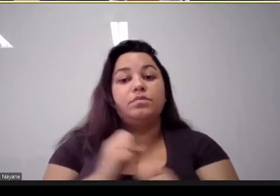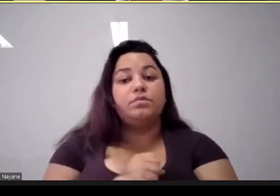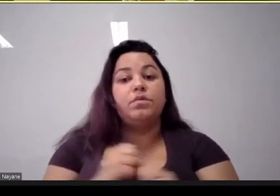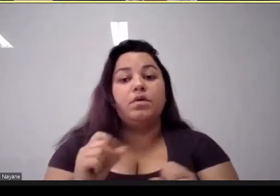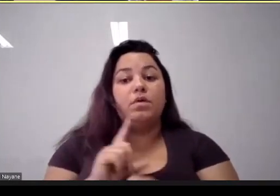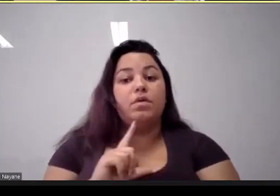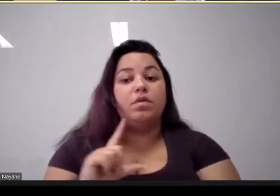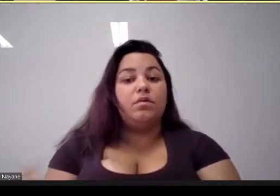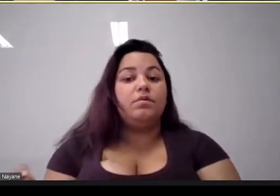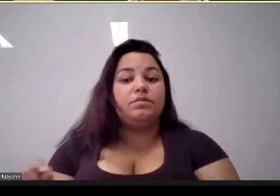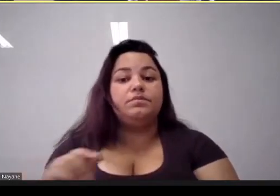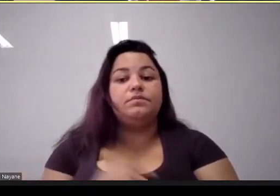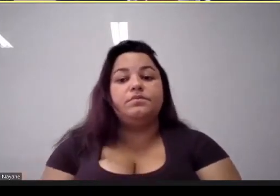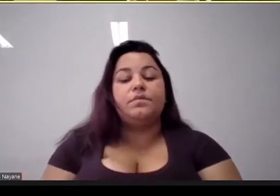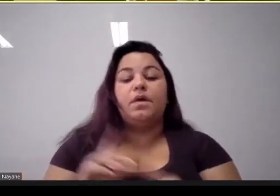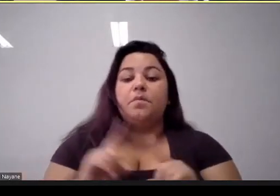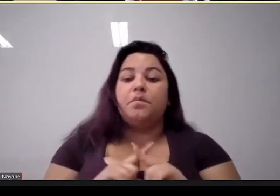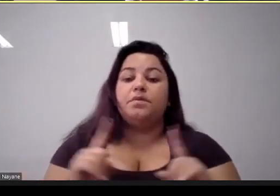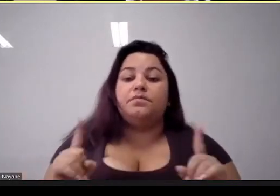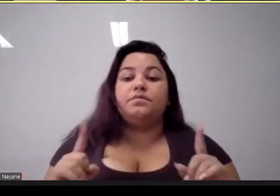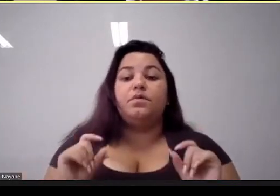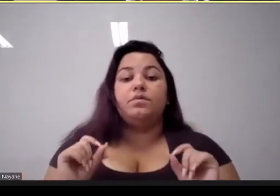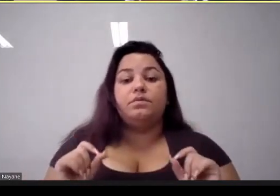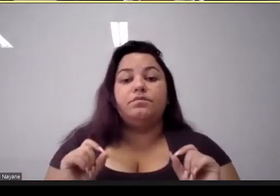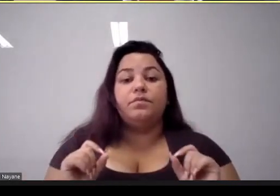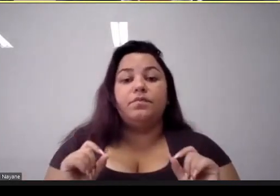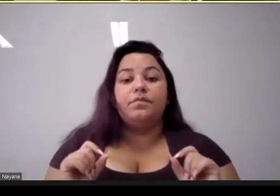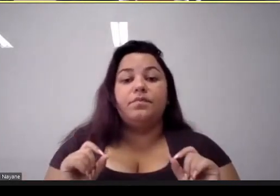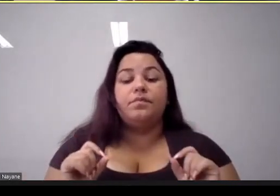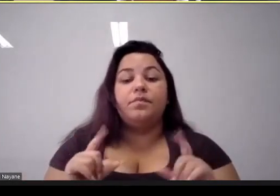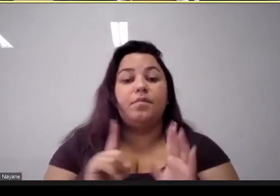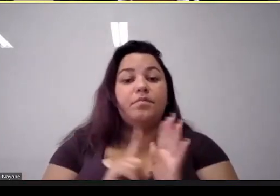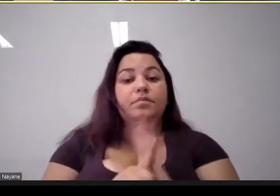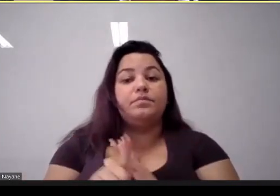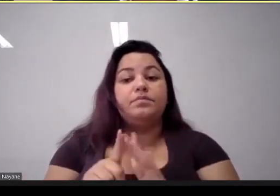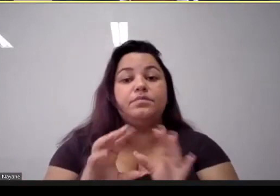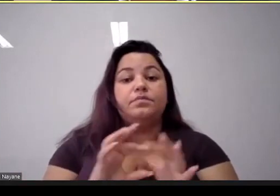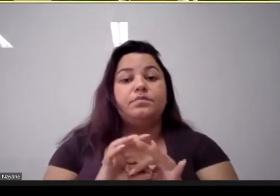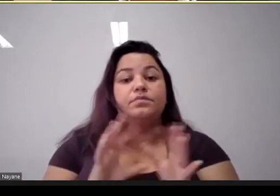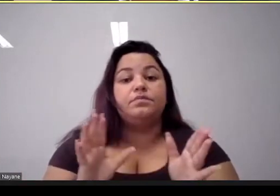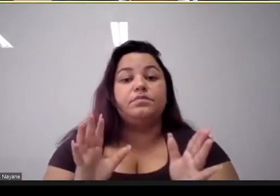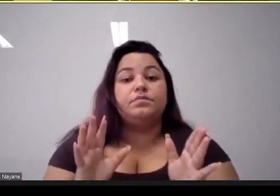plans. And for the question is